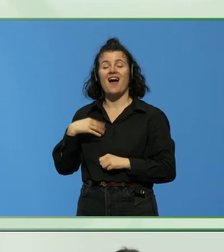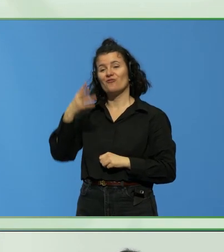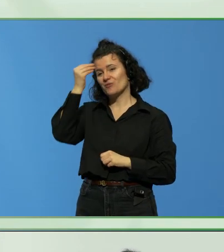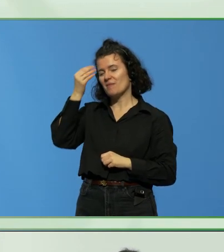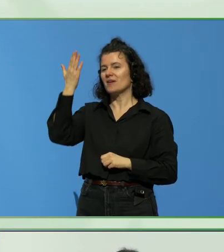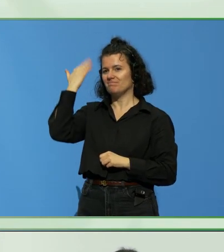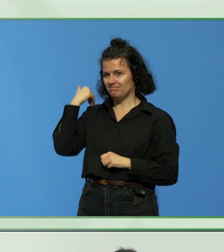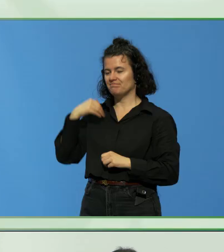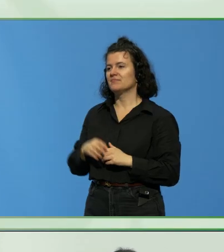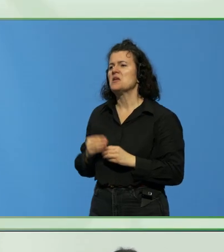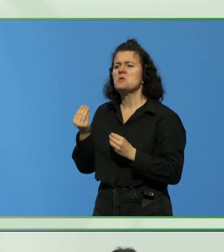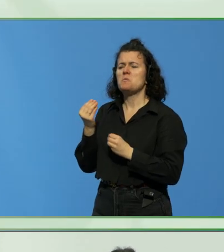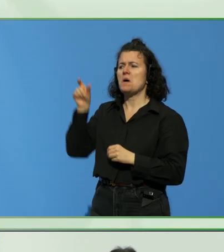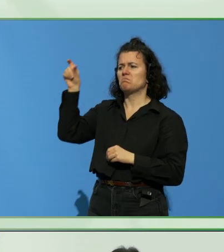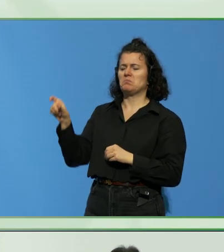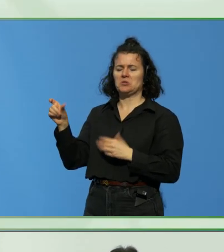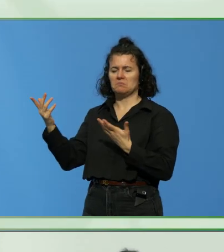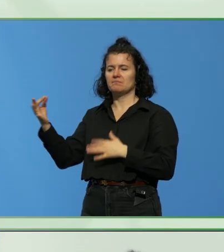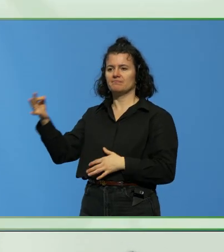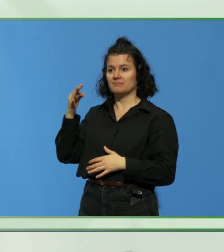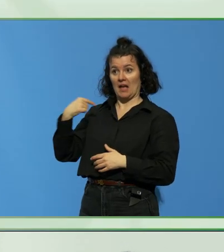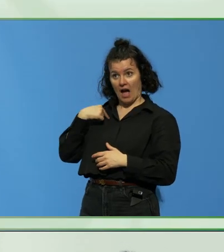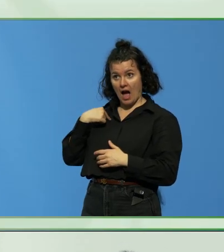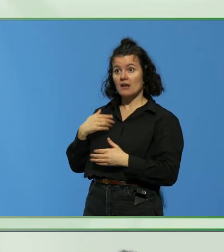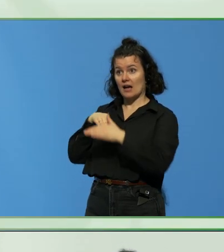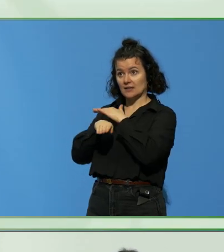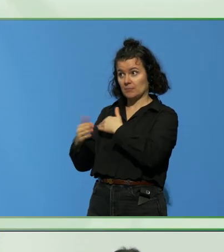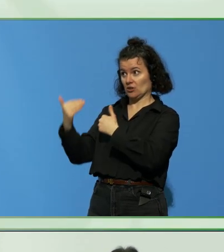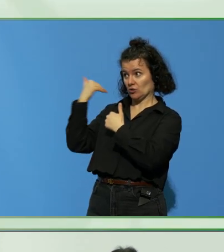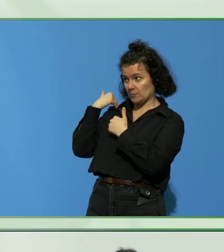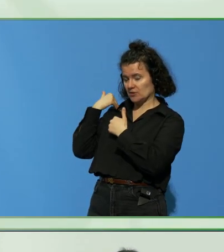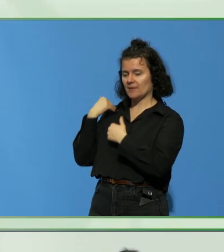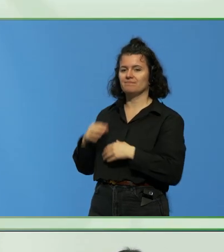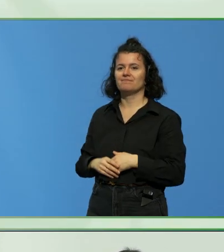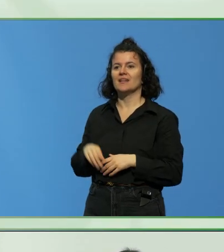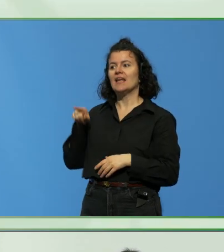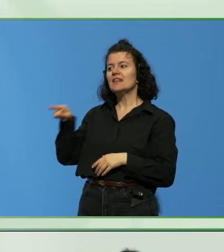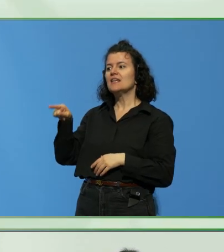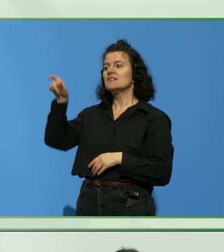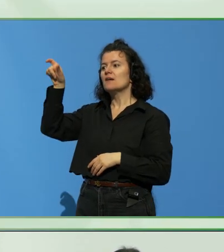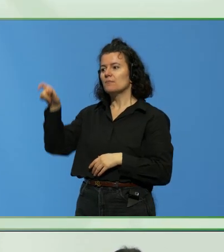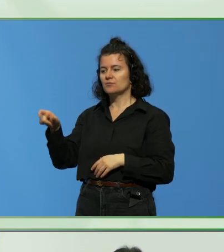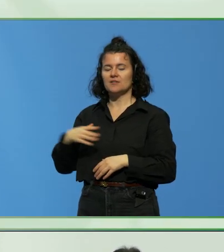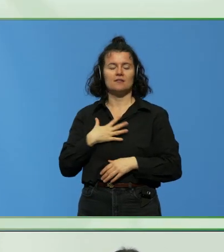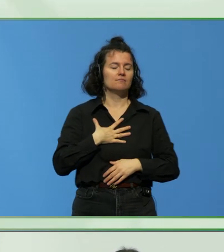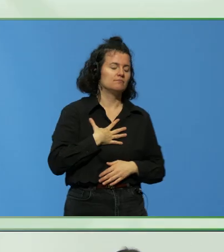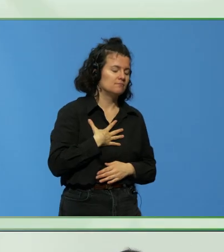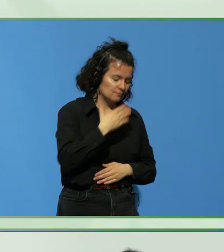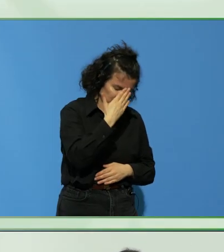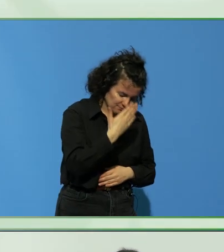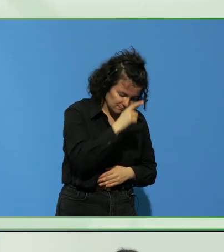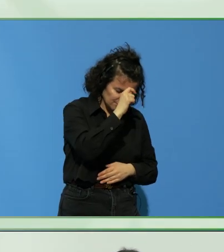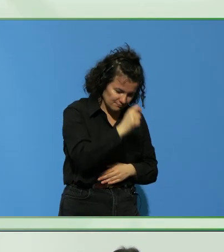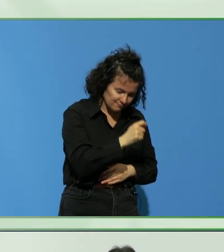responsible for the accessibility. When I said yes, he bowed deeply and thanked